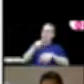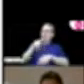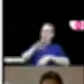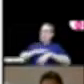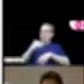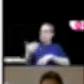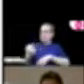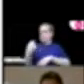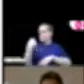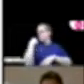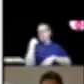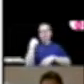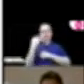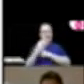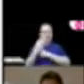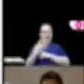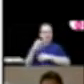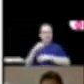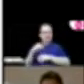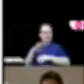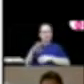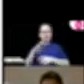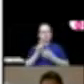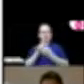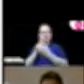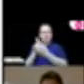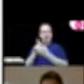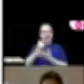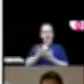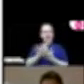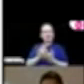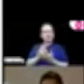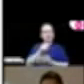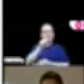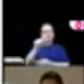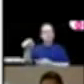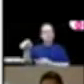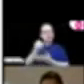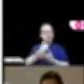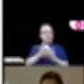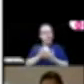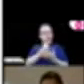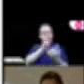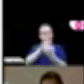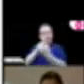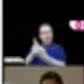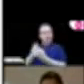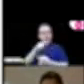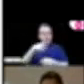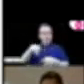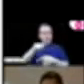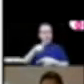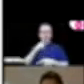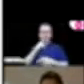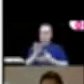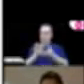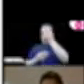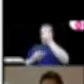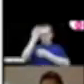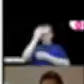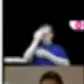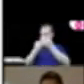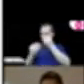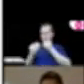they met a lot of lesbian and gay people who were seeking asylum. And they had to learn about fast